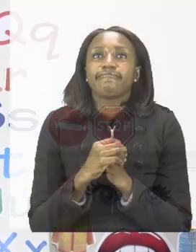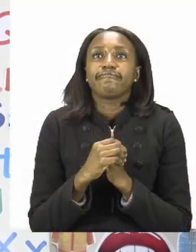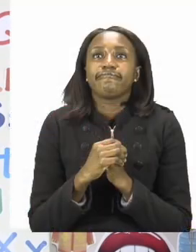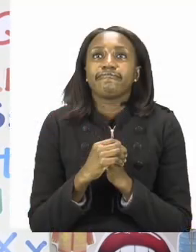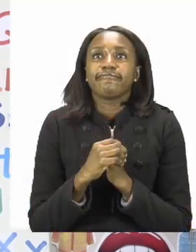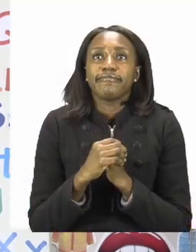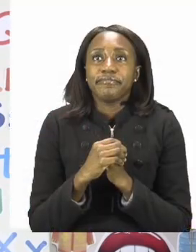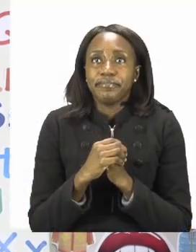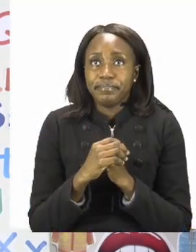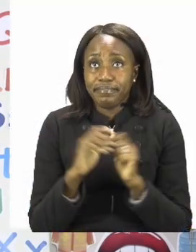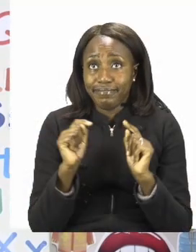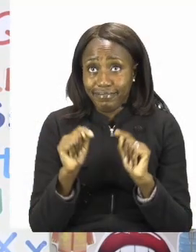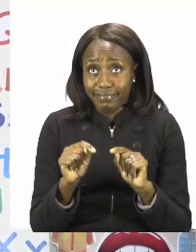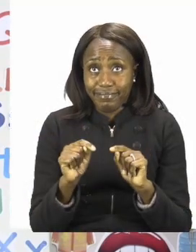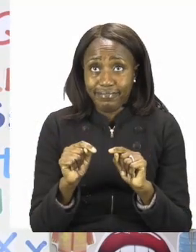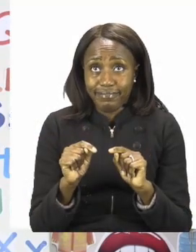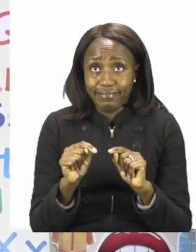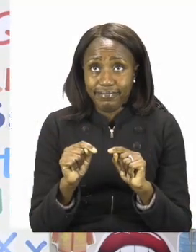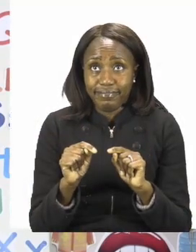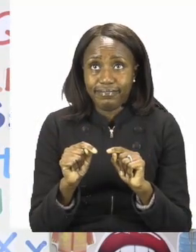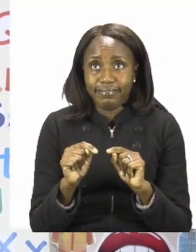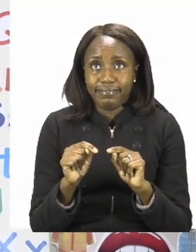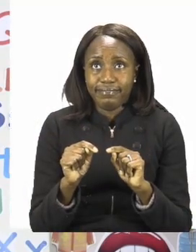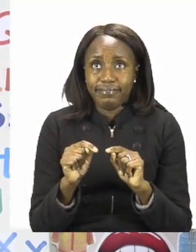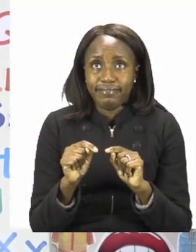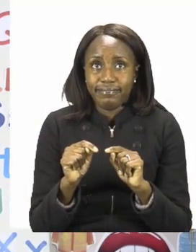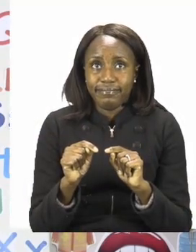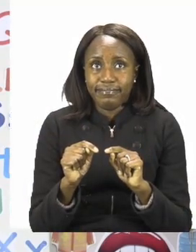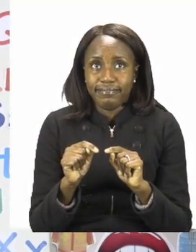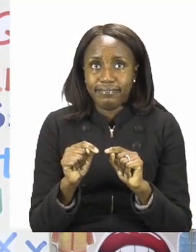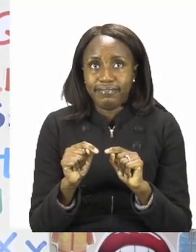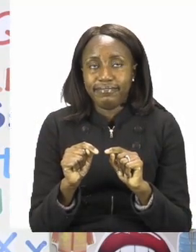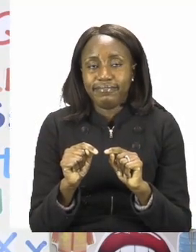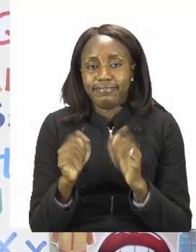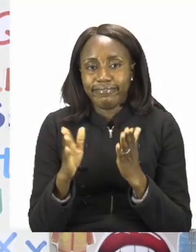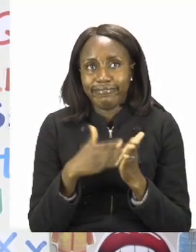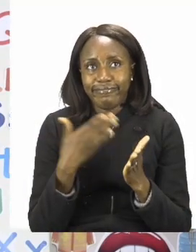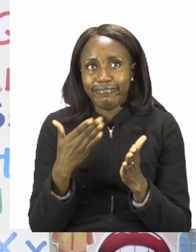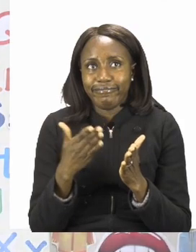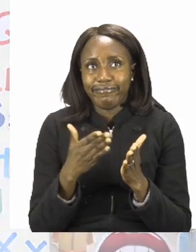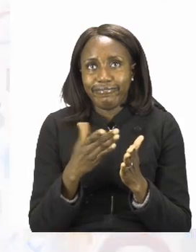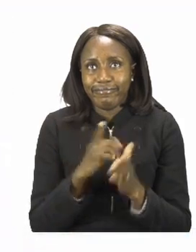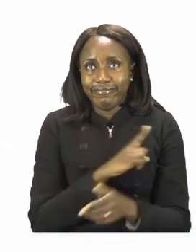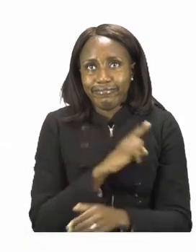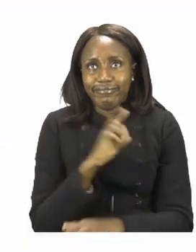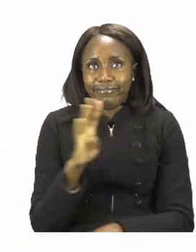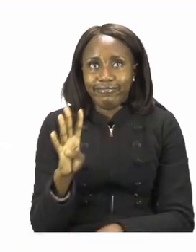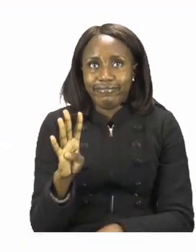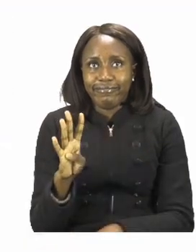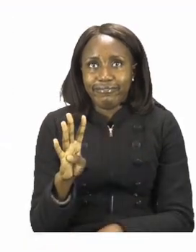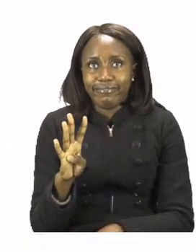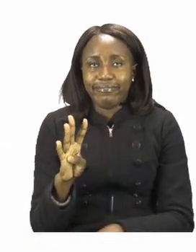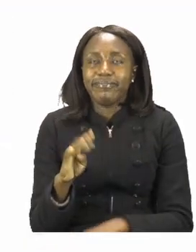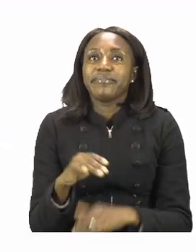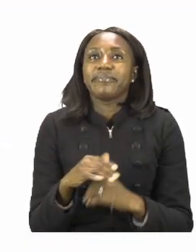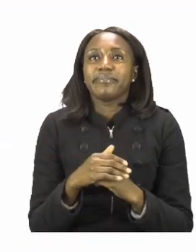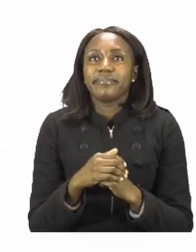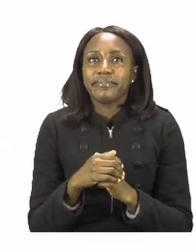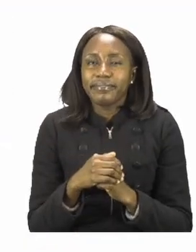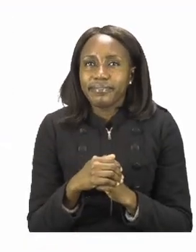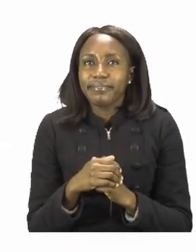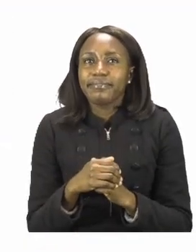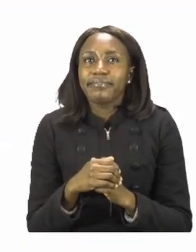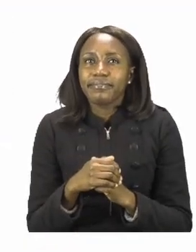For our last exercise today, boys and girls, let's all turn to page 14. On